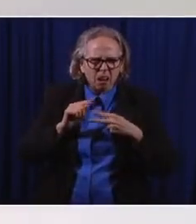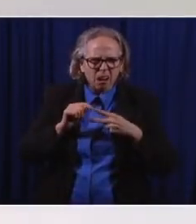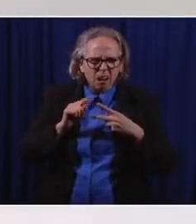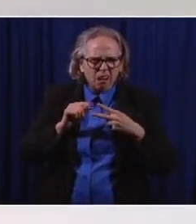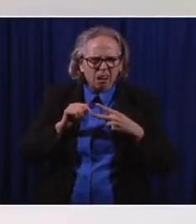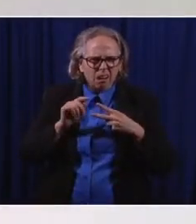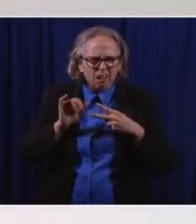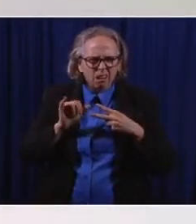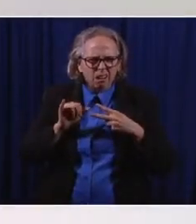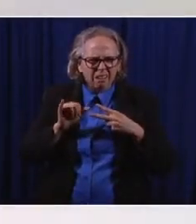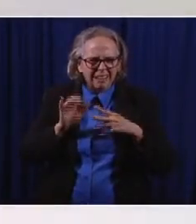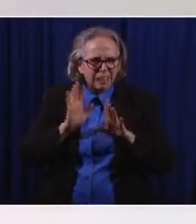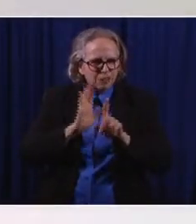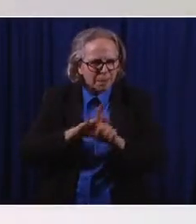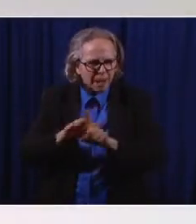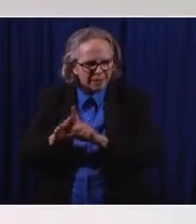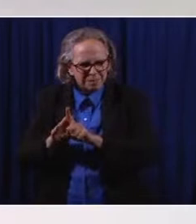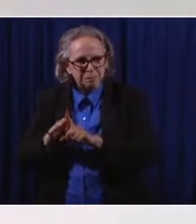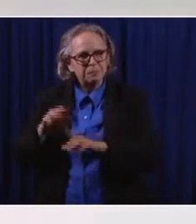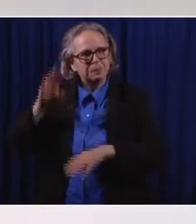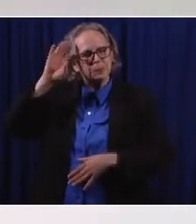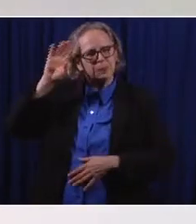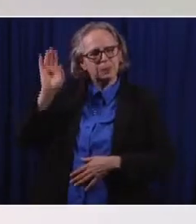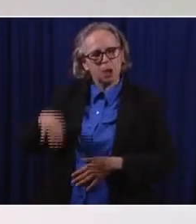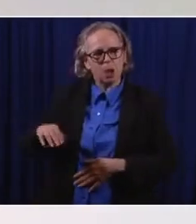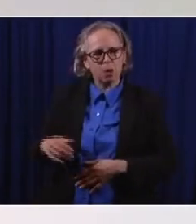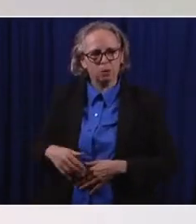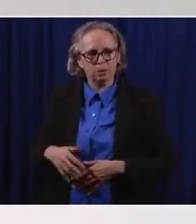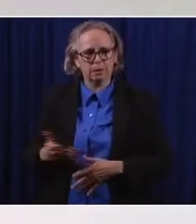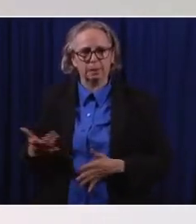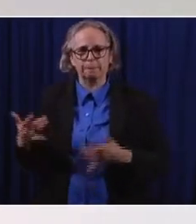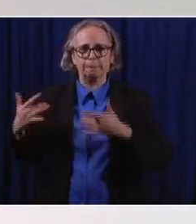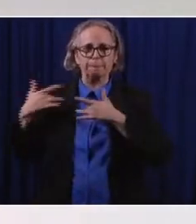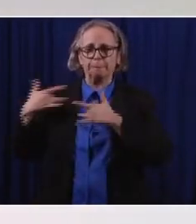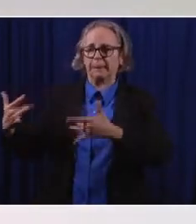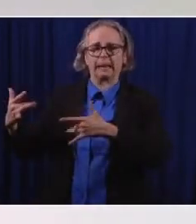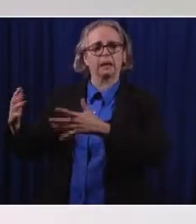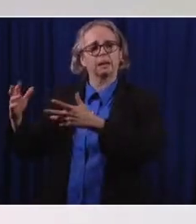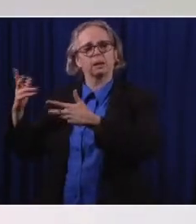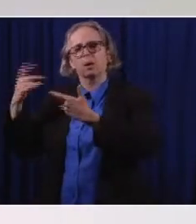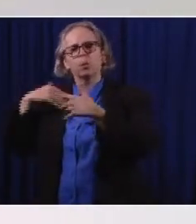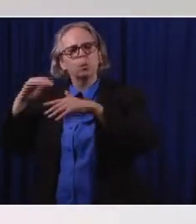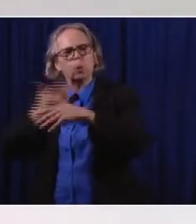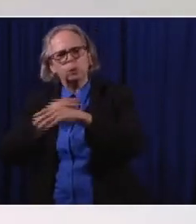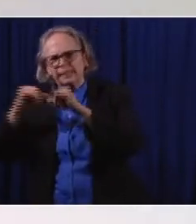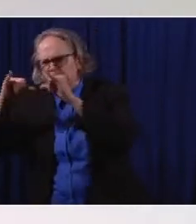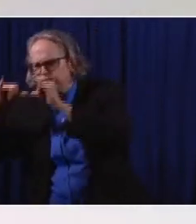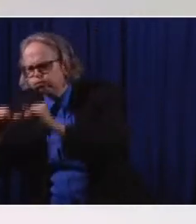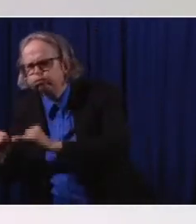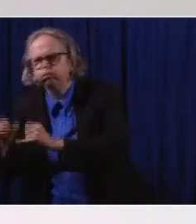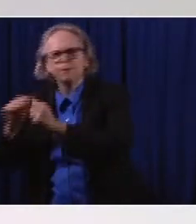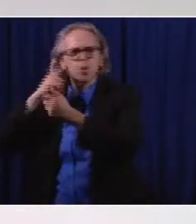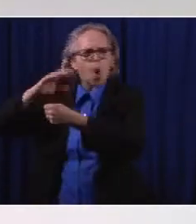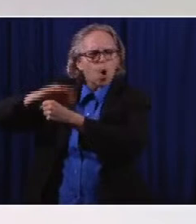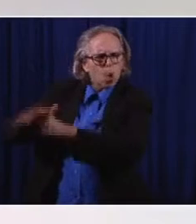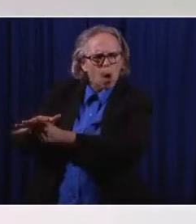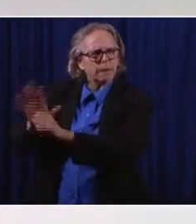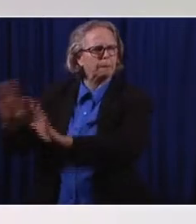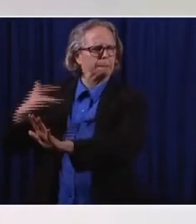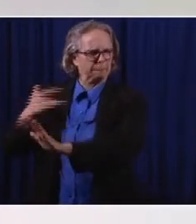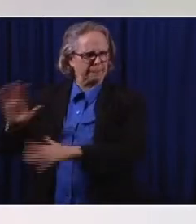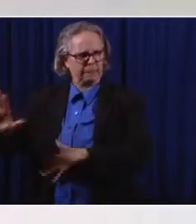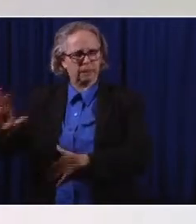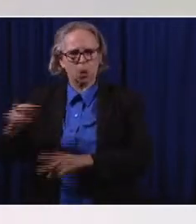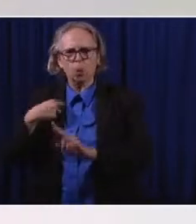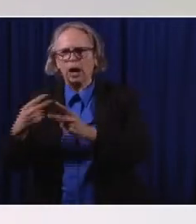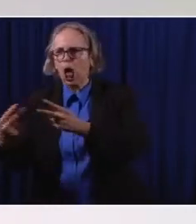assays that are conventionally used to measure antibodies to COVID-19, they only provide a look back window of about 3 months. So that